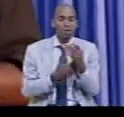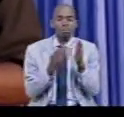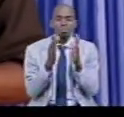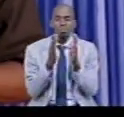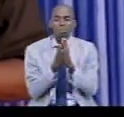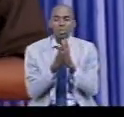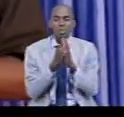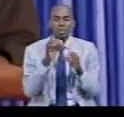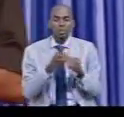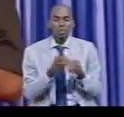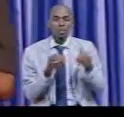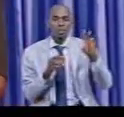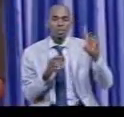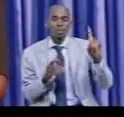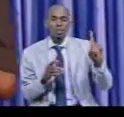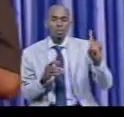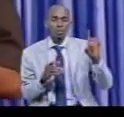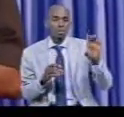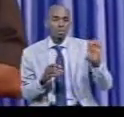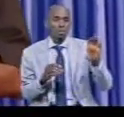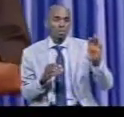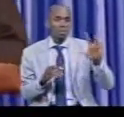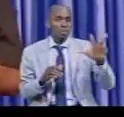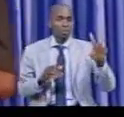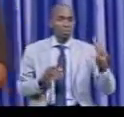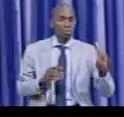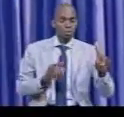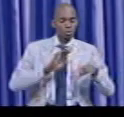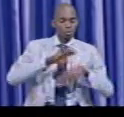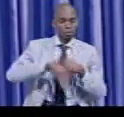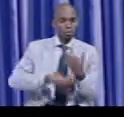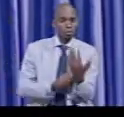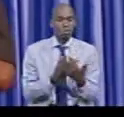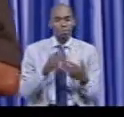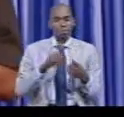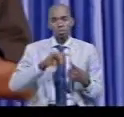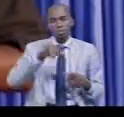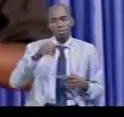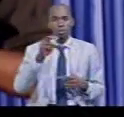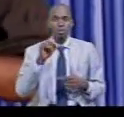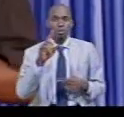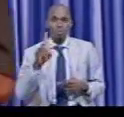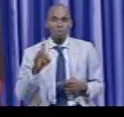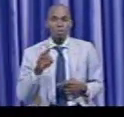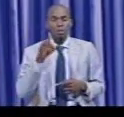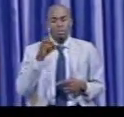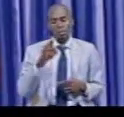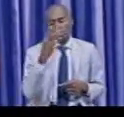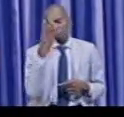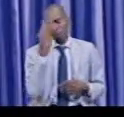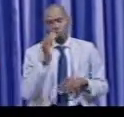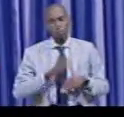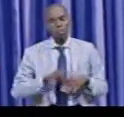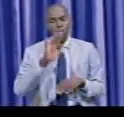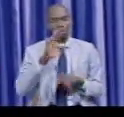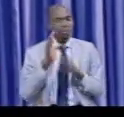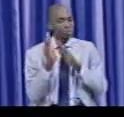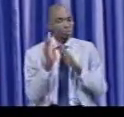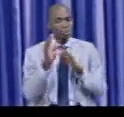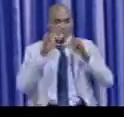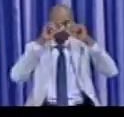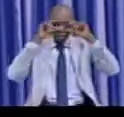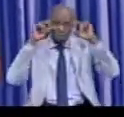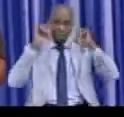I kept the lens on the bed, and I sat on it, and it got broken. So